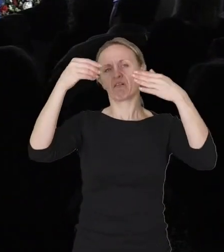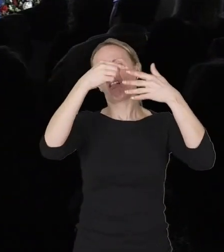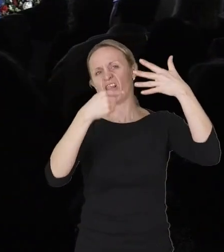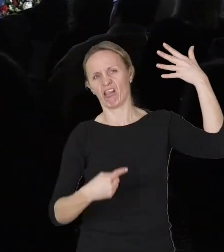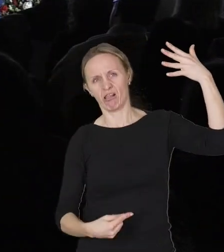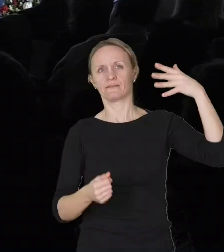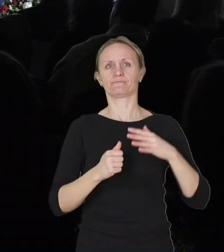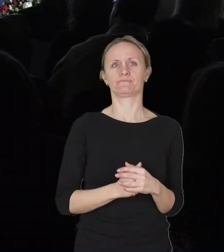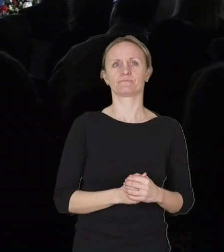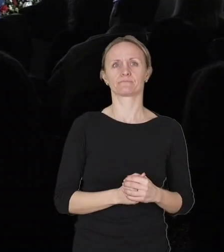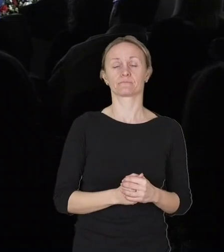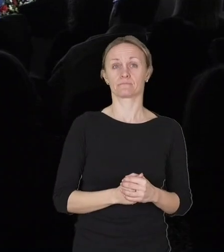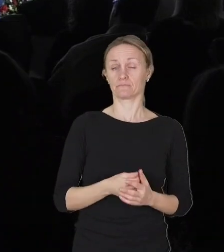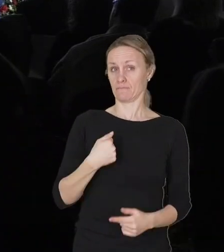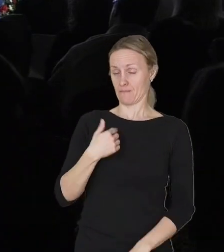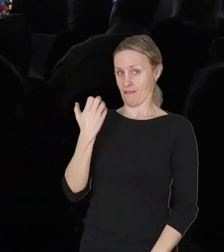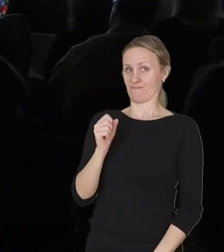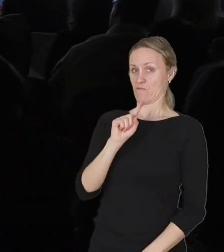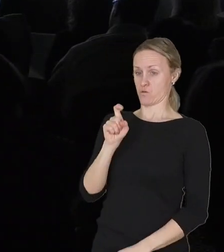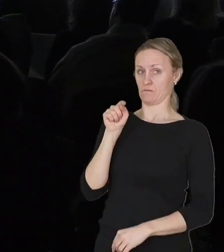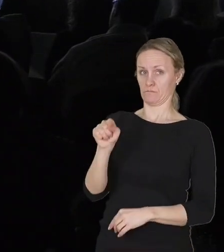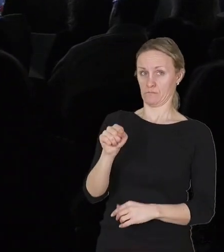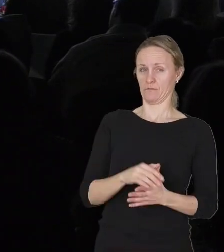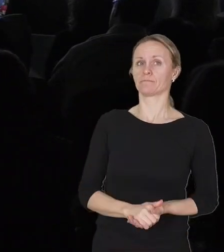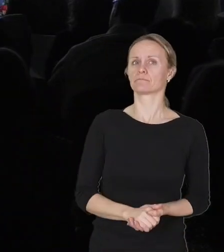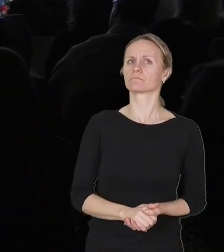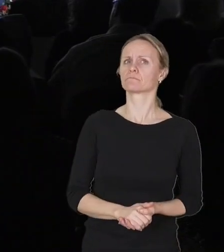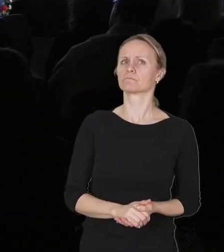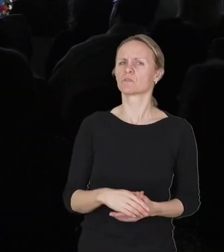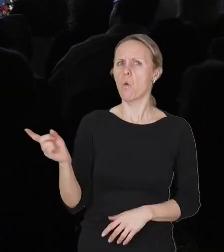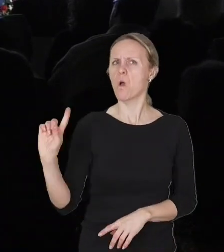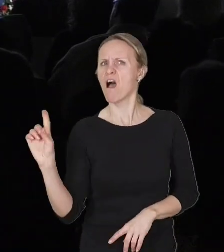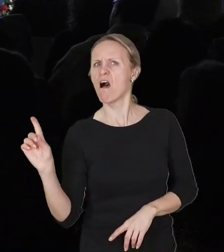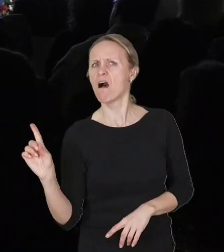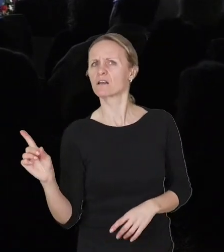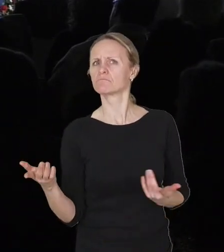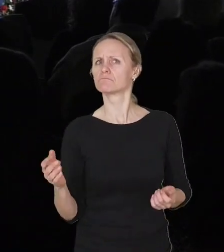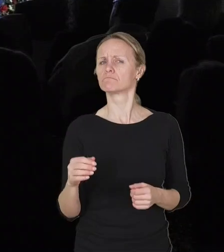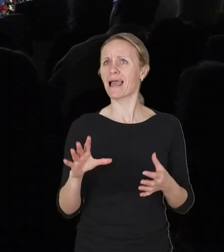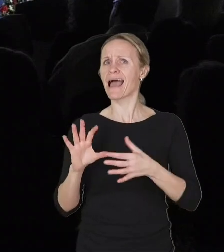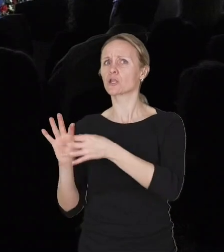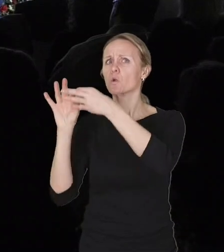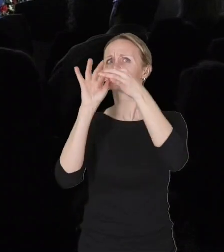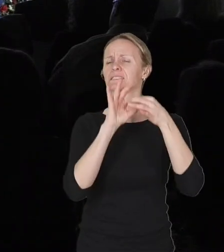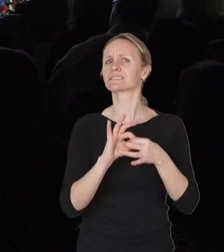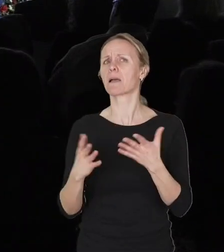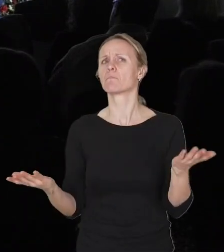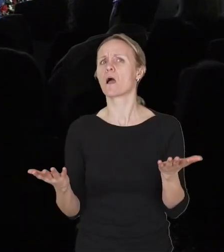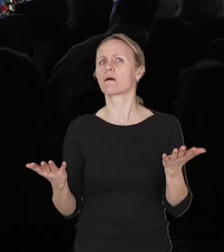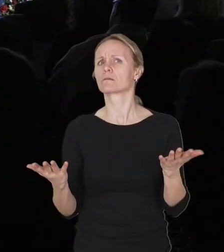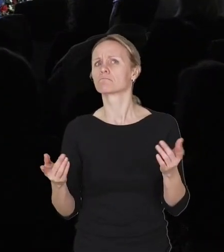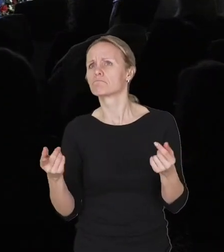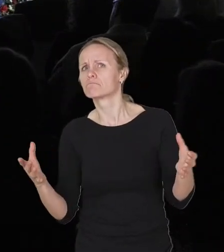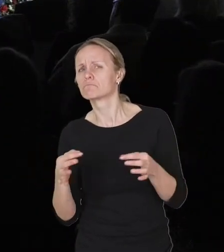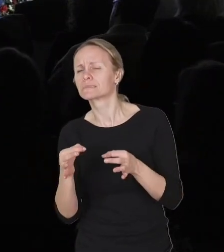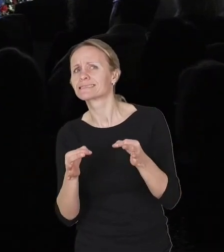that? Well, is it still a streamline and the main policy of the Union, or? Well, in